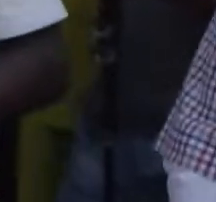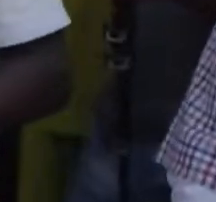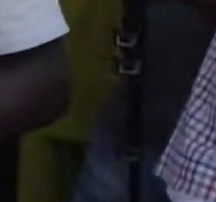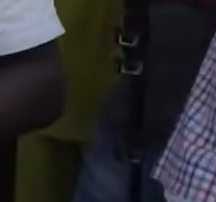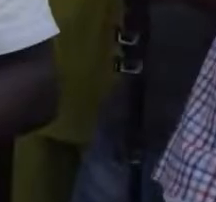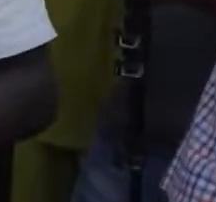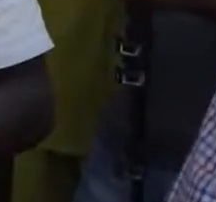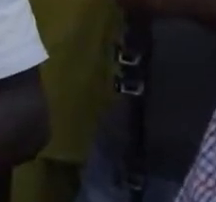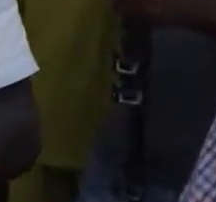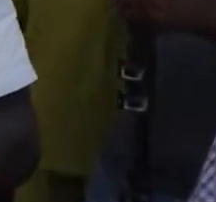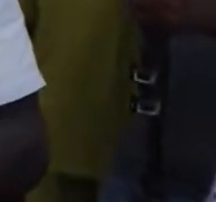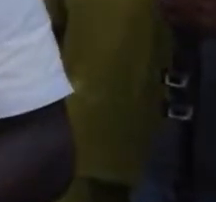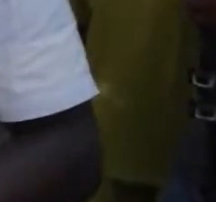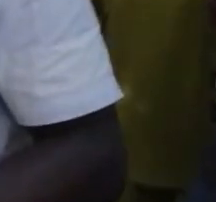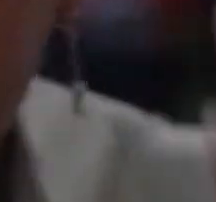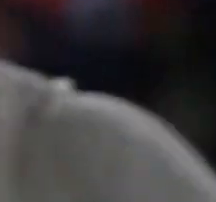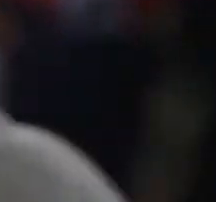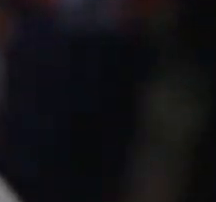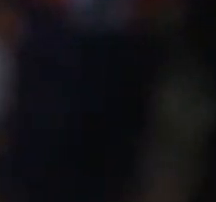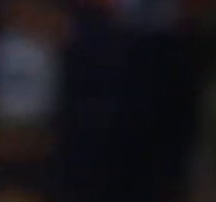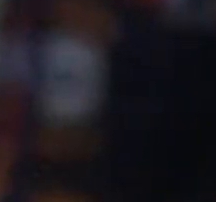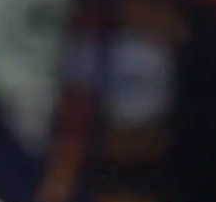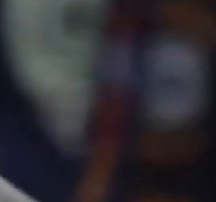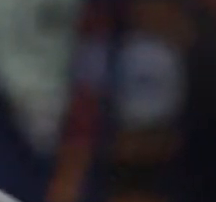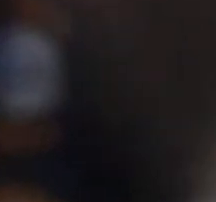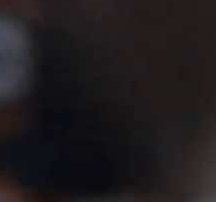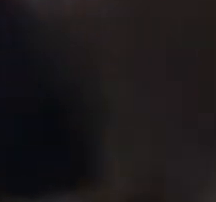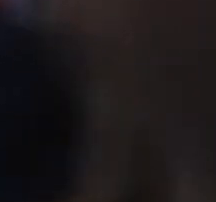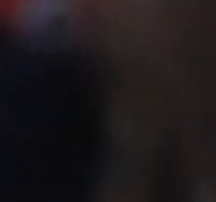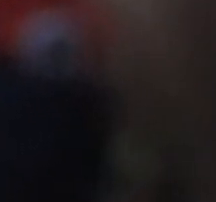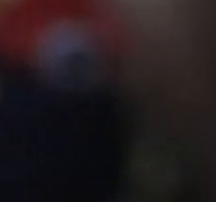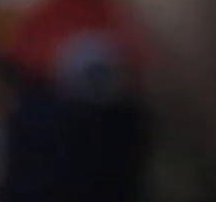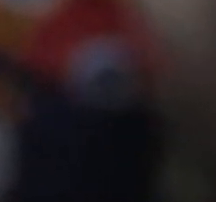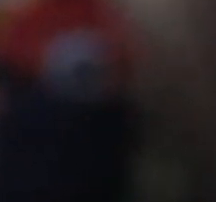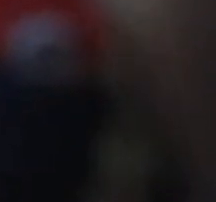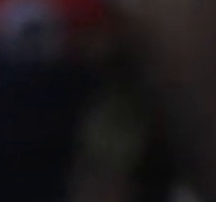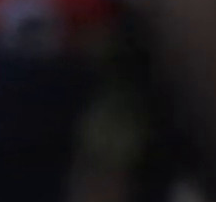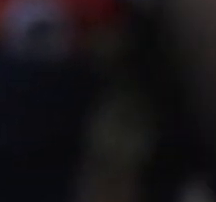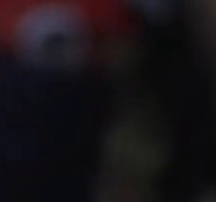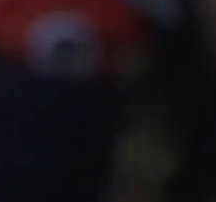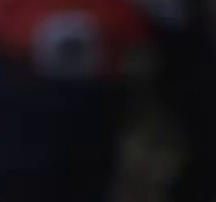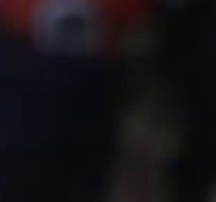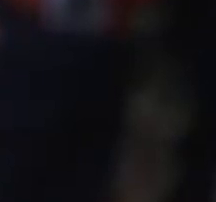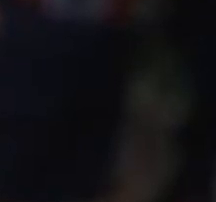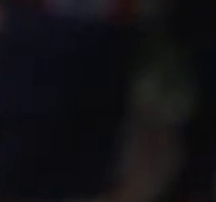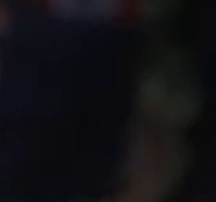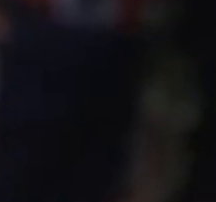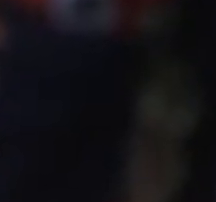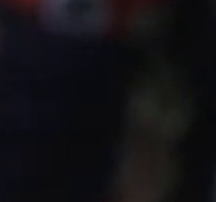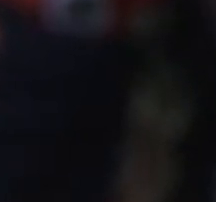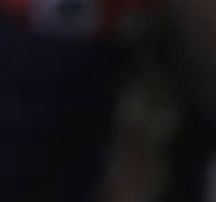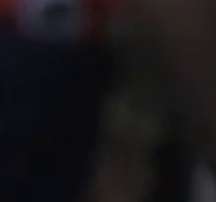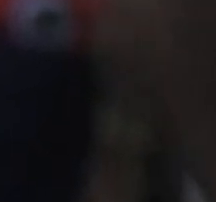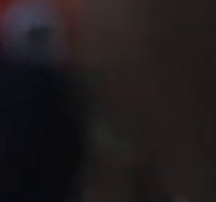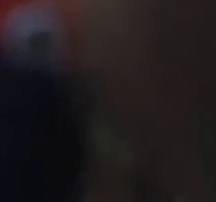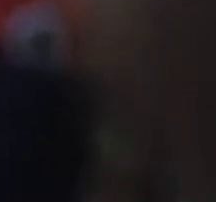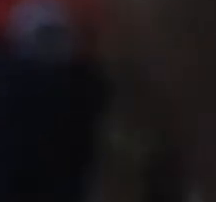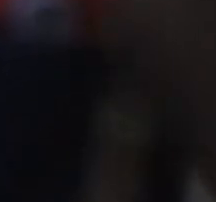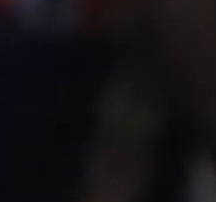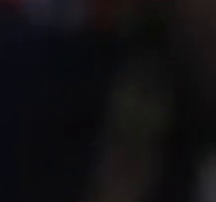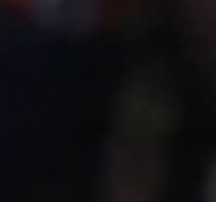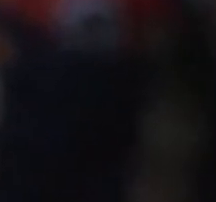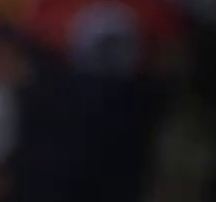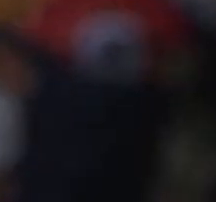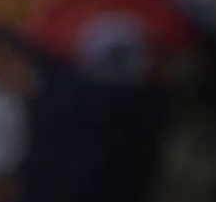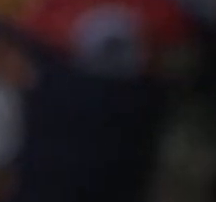up. Austin and Chantal, thanks for joining us. So let's start with a basic question of your day-to-day. When you wake up in the morning, give me a little clue